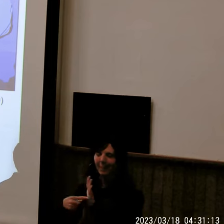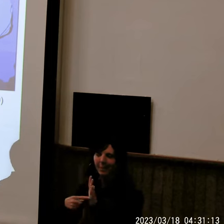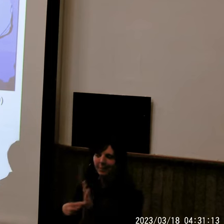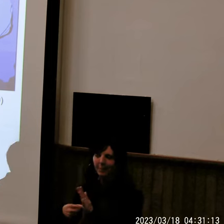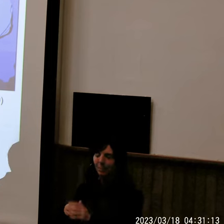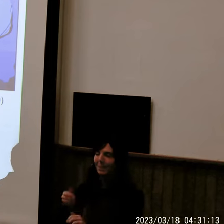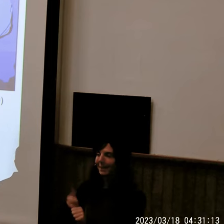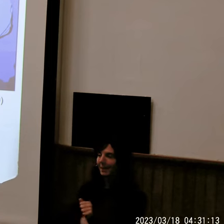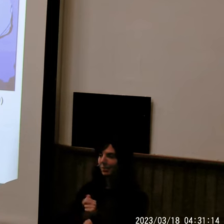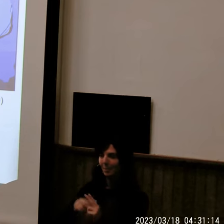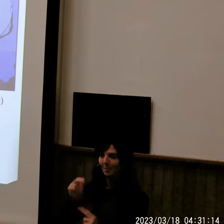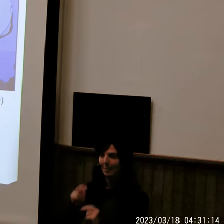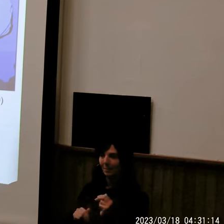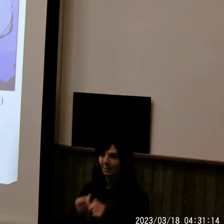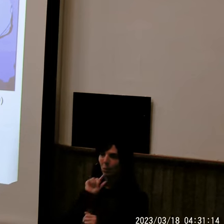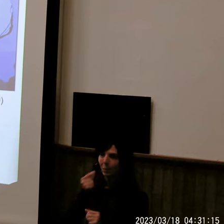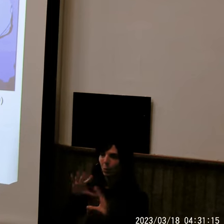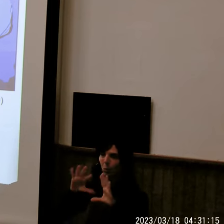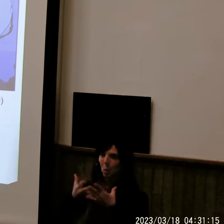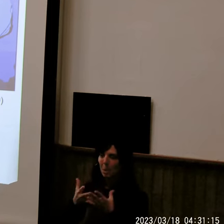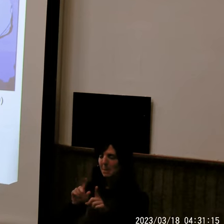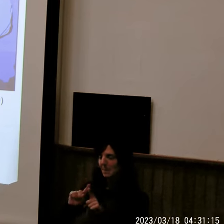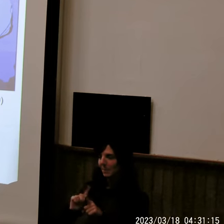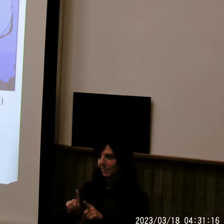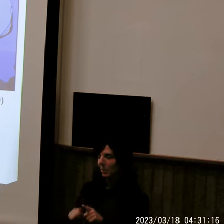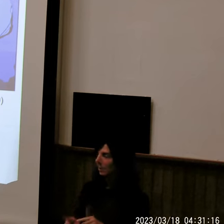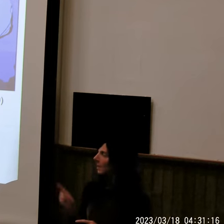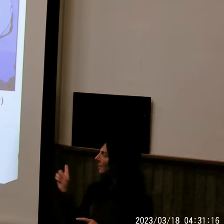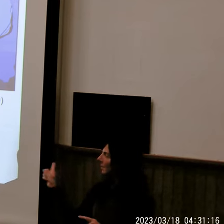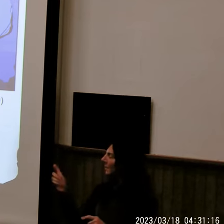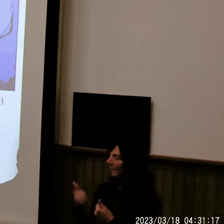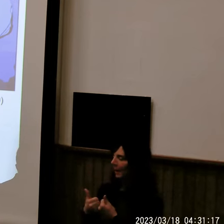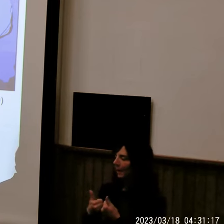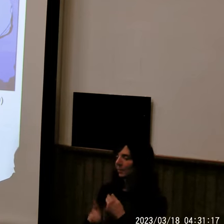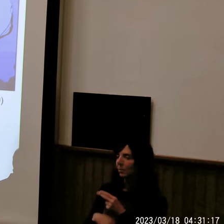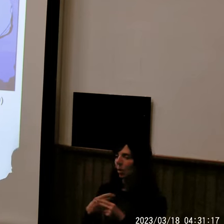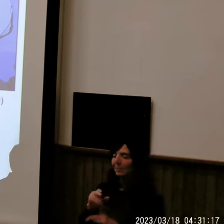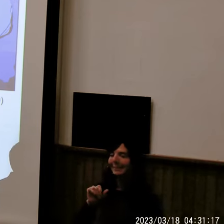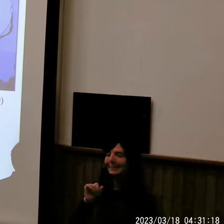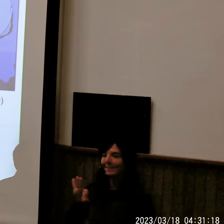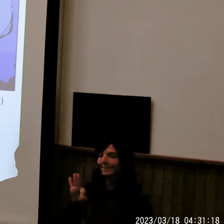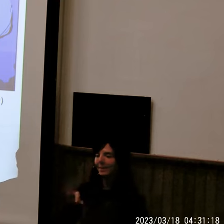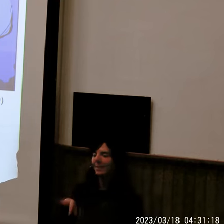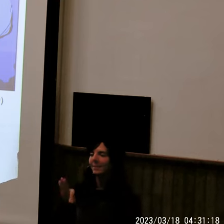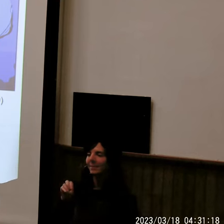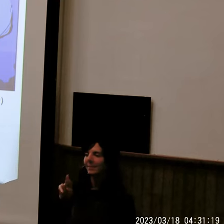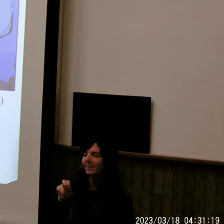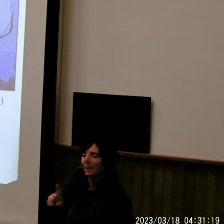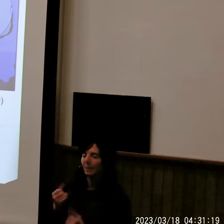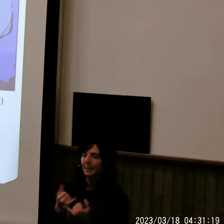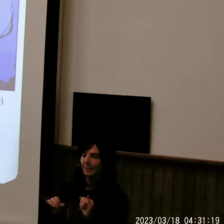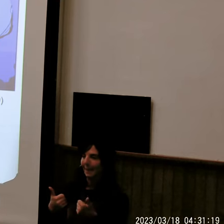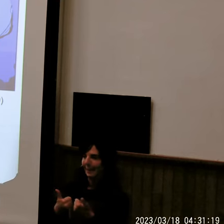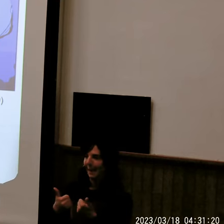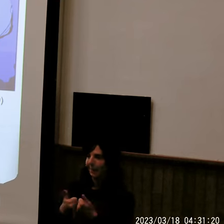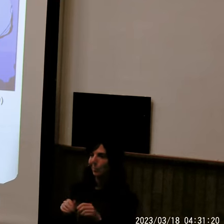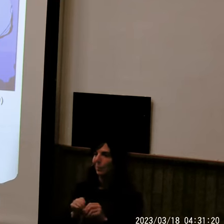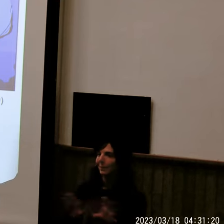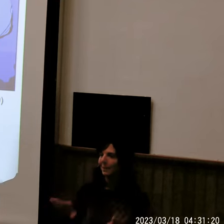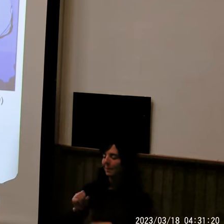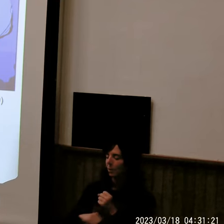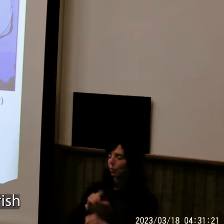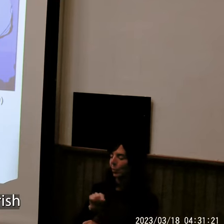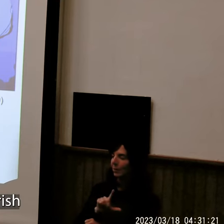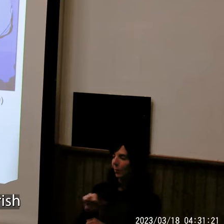builds a queer world in a slightly different way. This game is called If Found. It's an independent game released in 2020